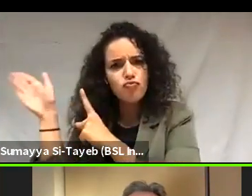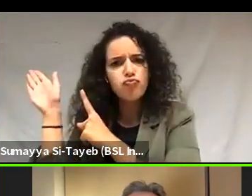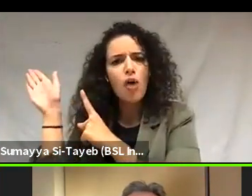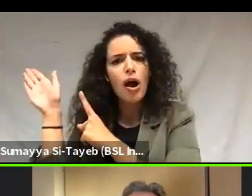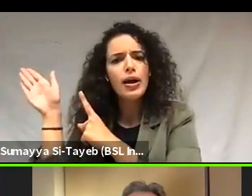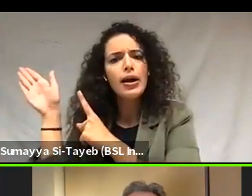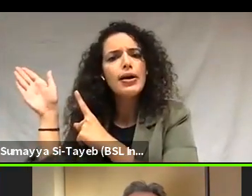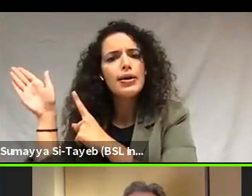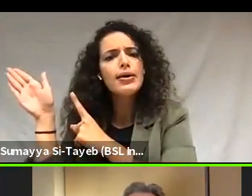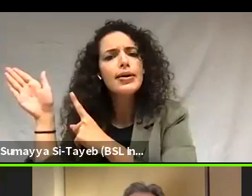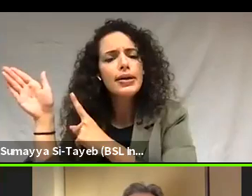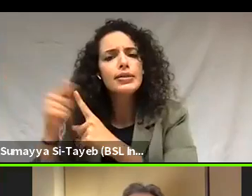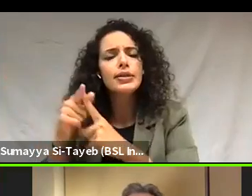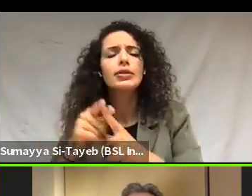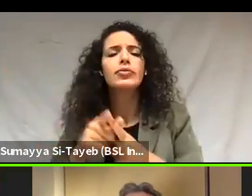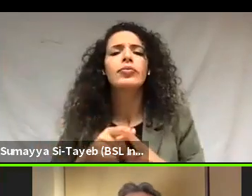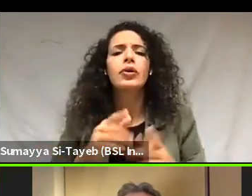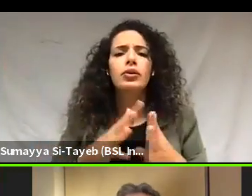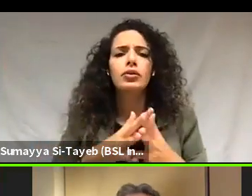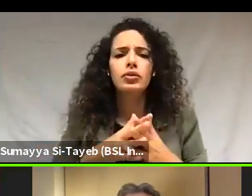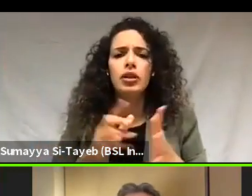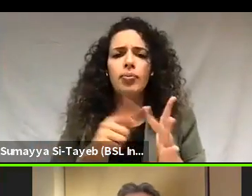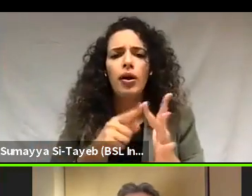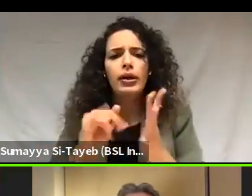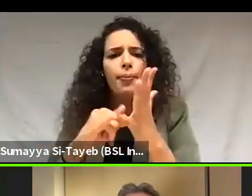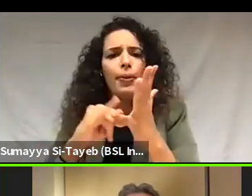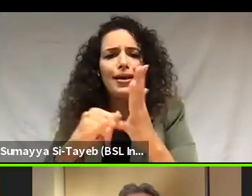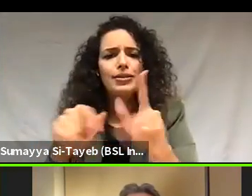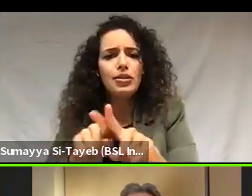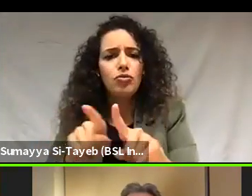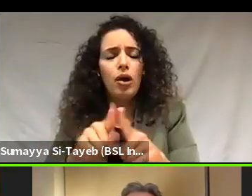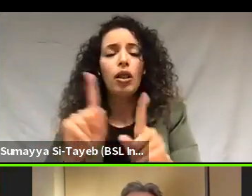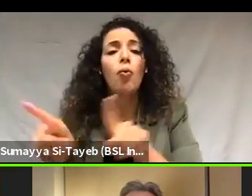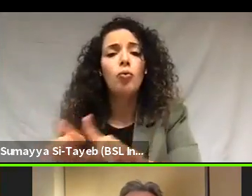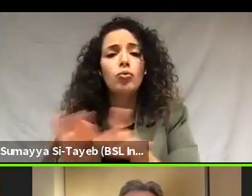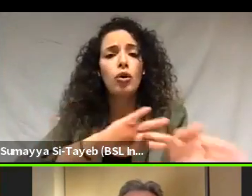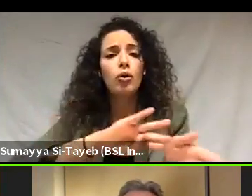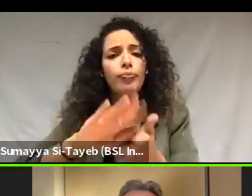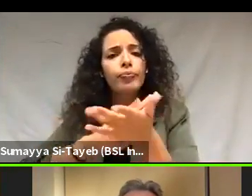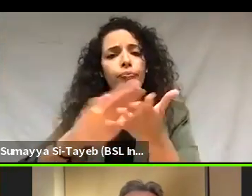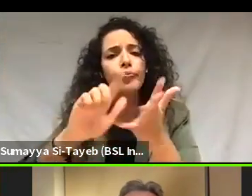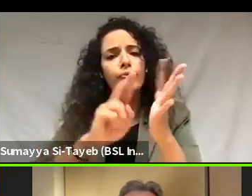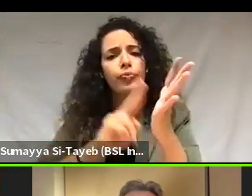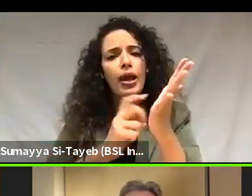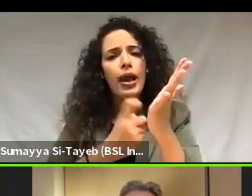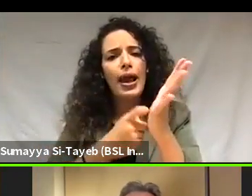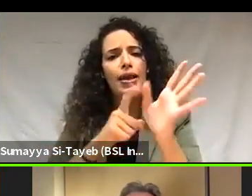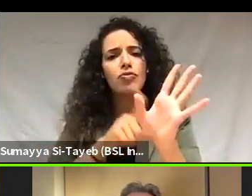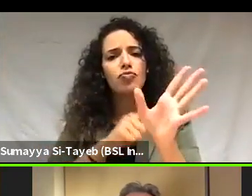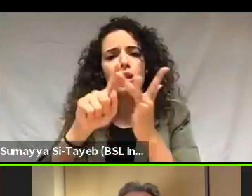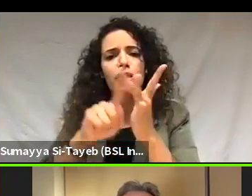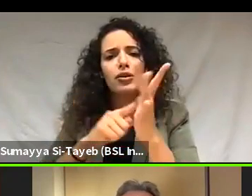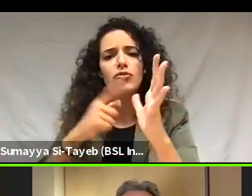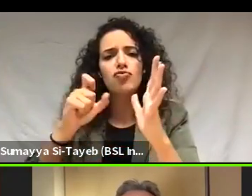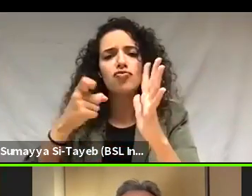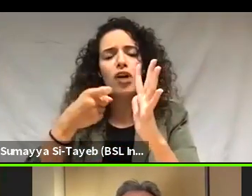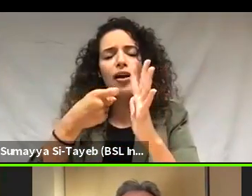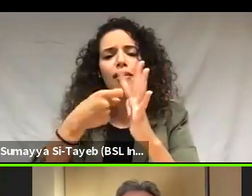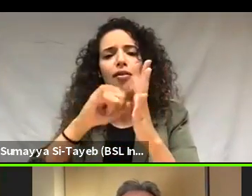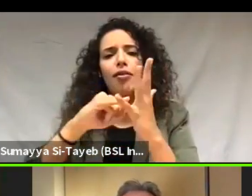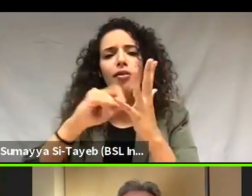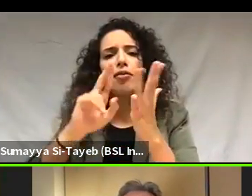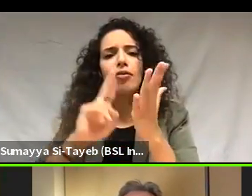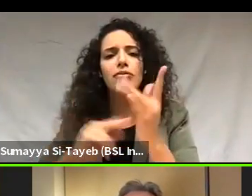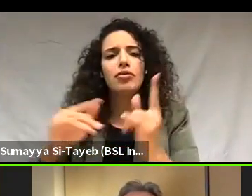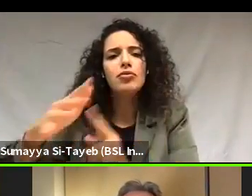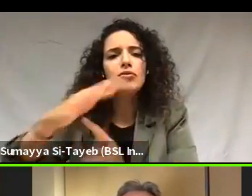IISS have done a bit on this. The Henry Jackson Society, which not everybody